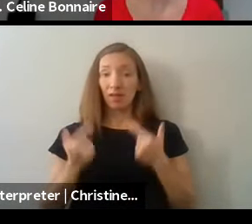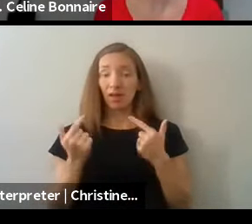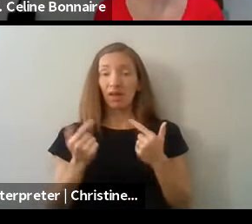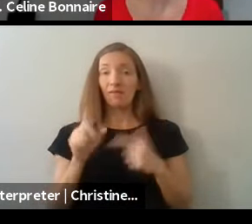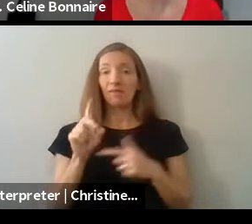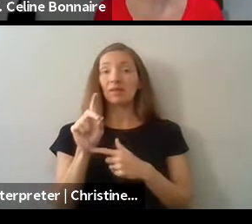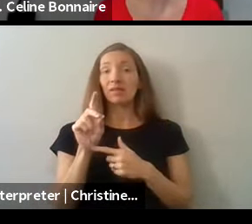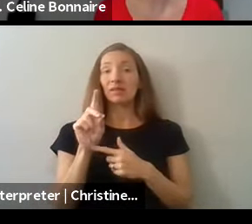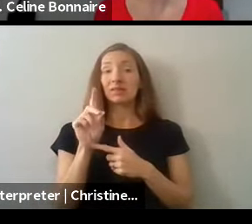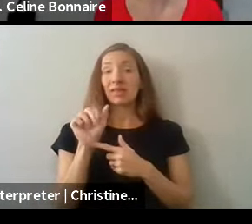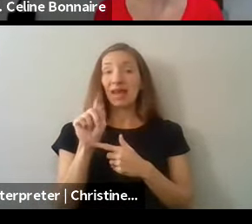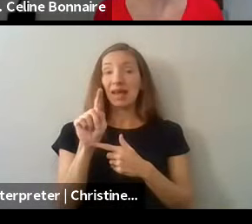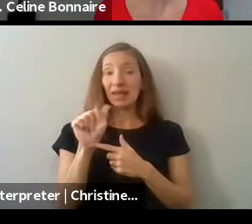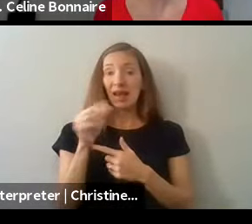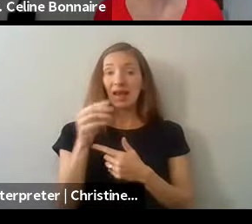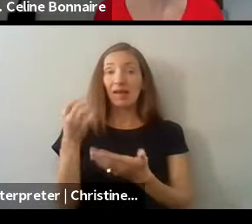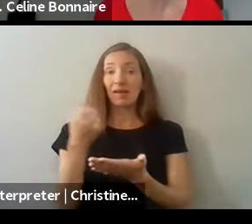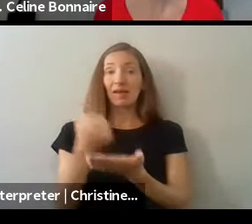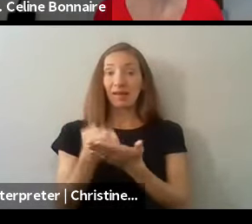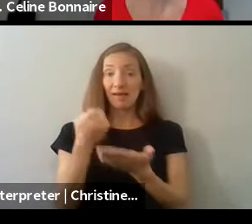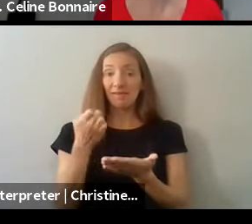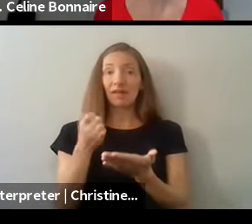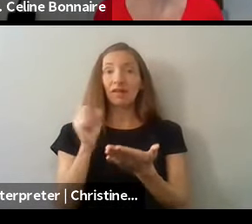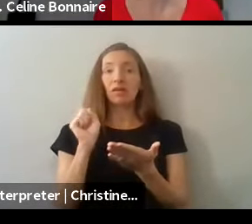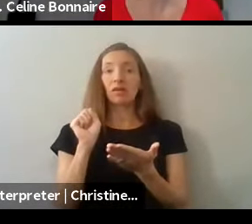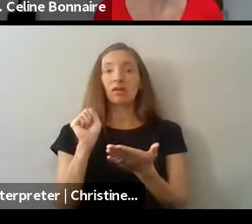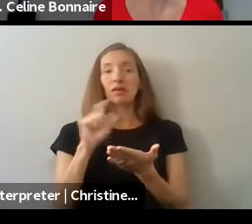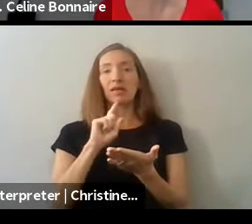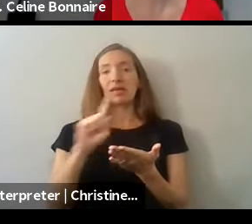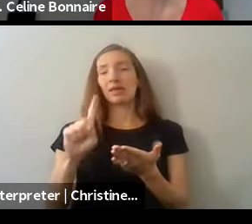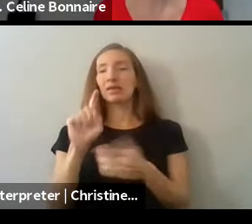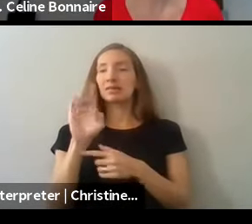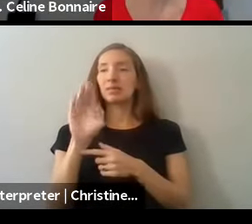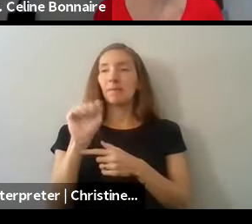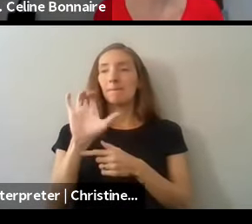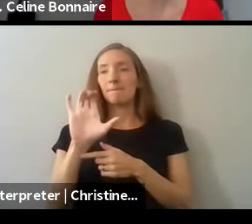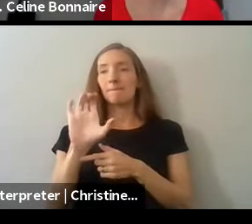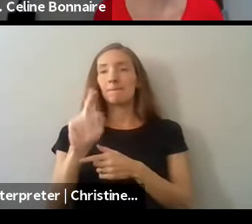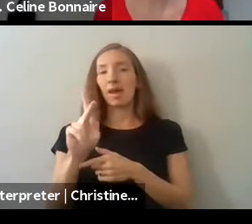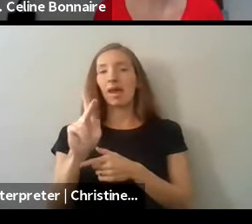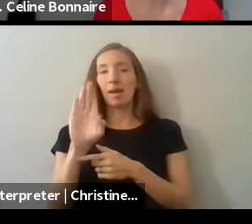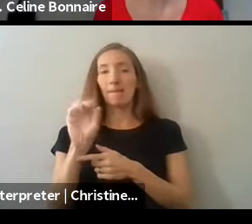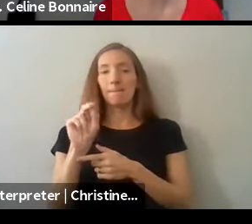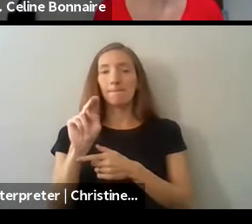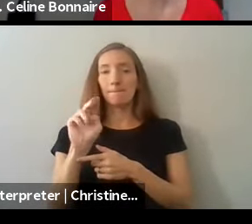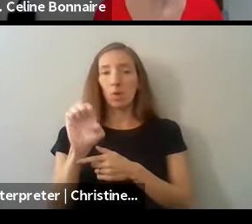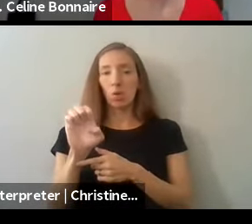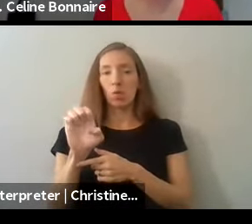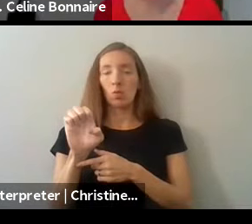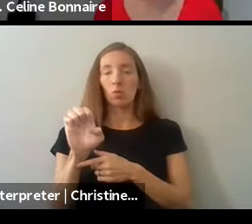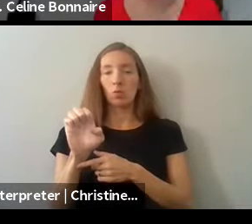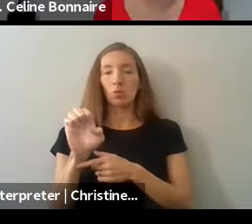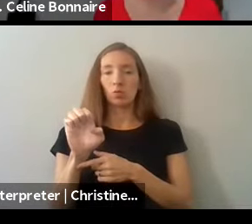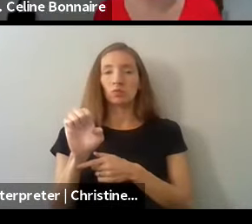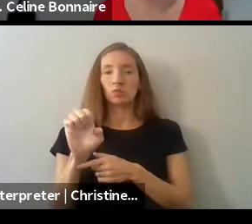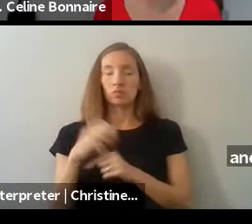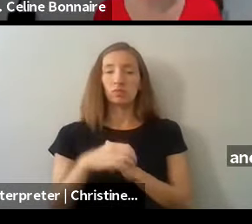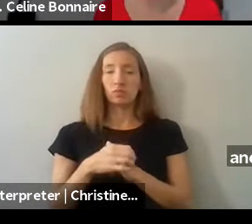the backbone of global and national response to COVID-19 in general and gender-based violence in